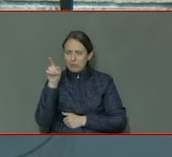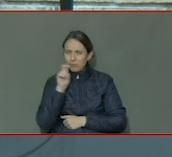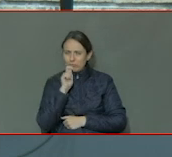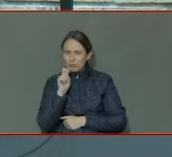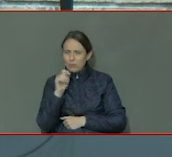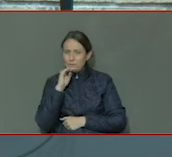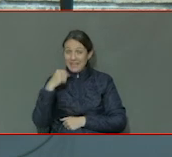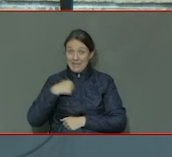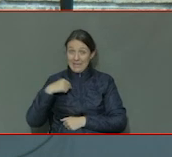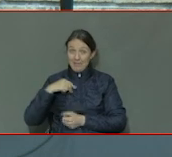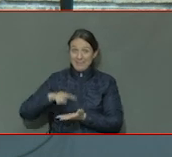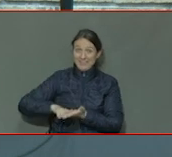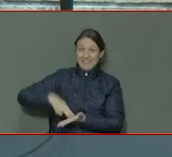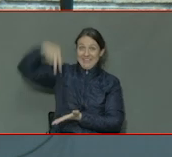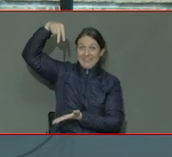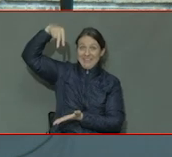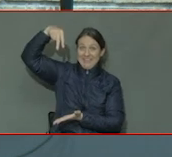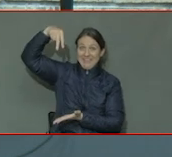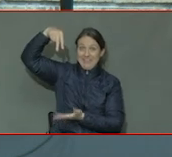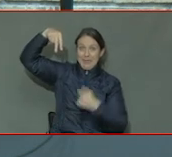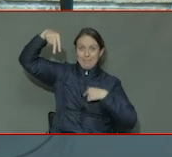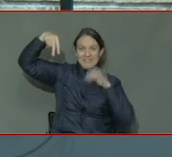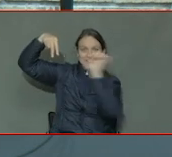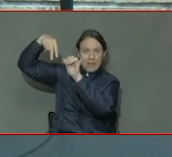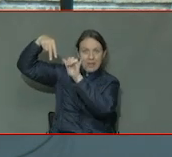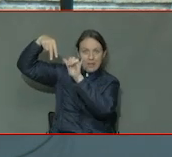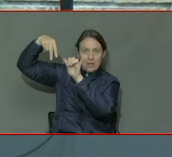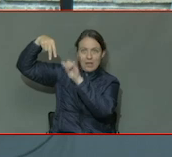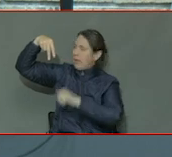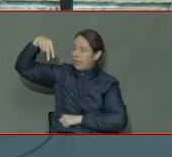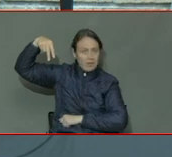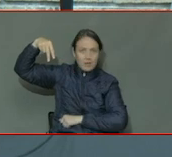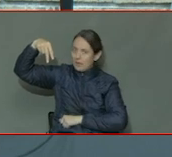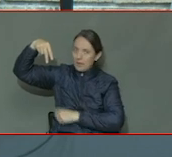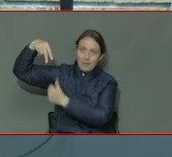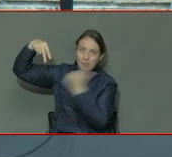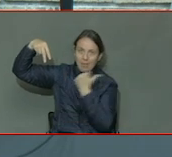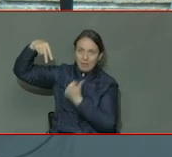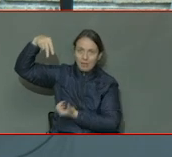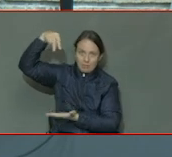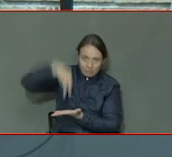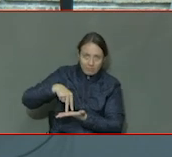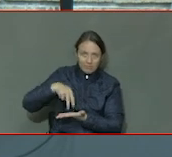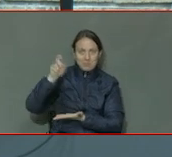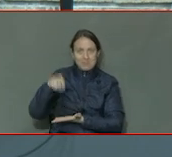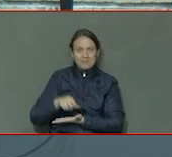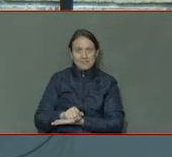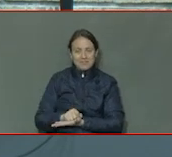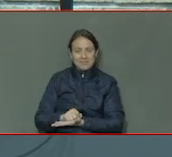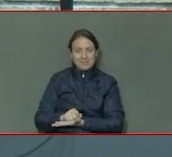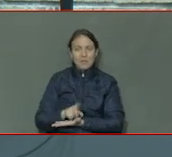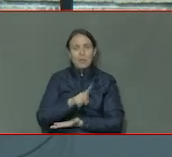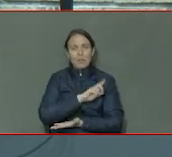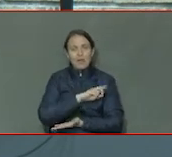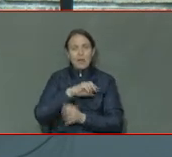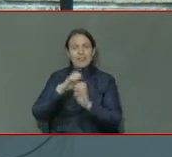jump up in the air, I'm going to stay there and never return again. Because then you tell me that the